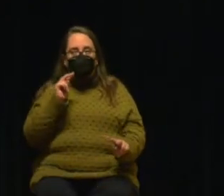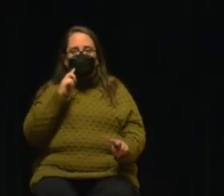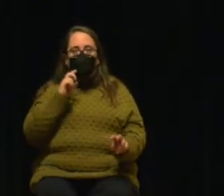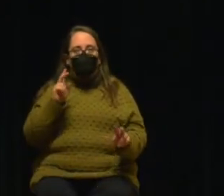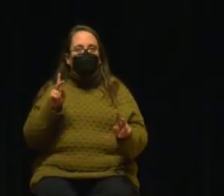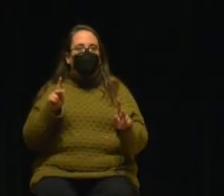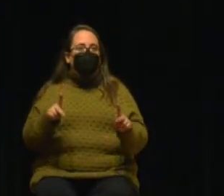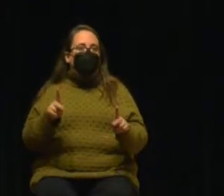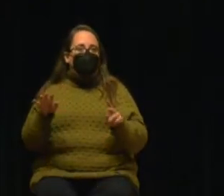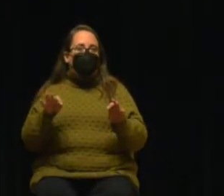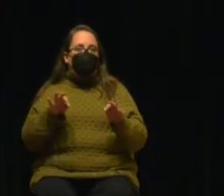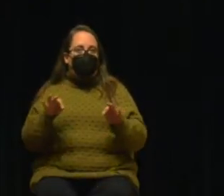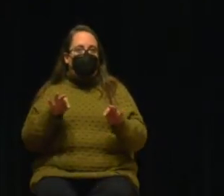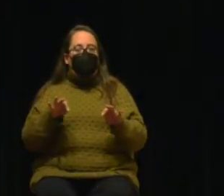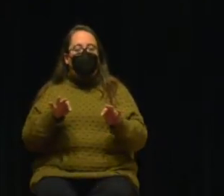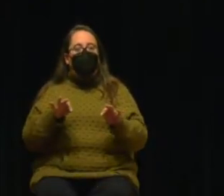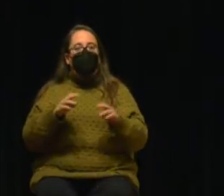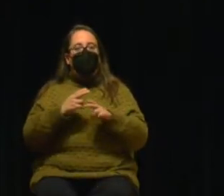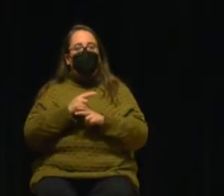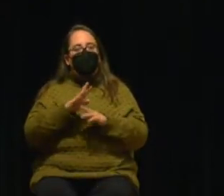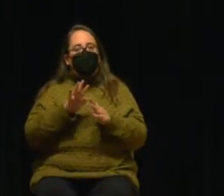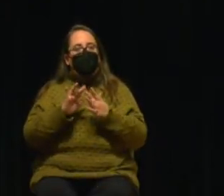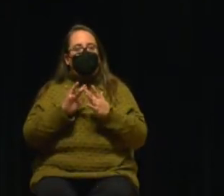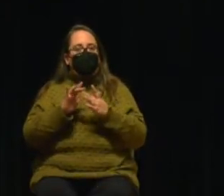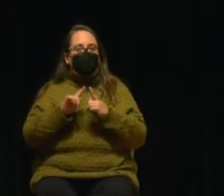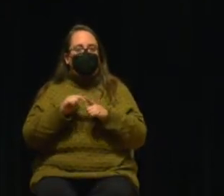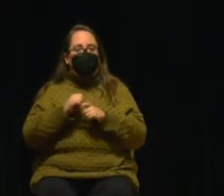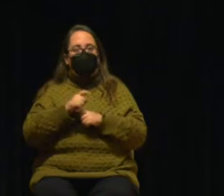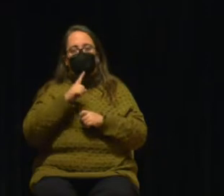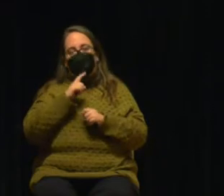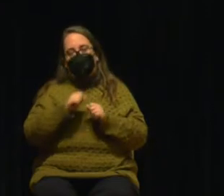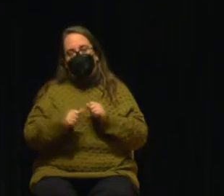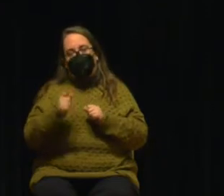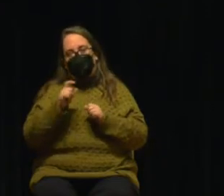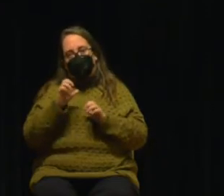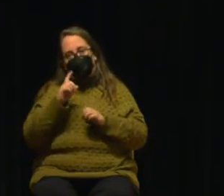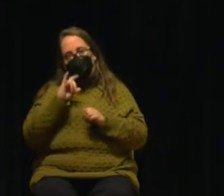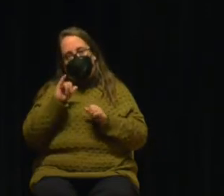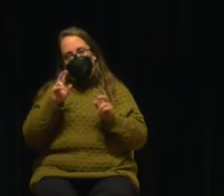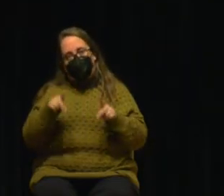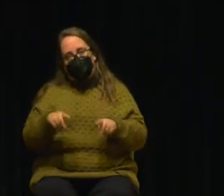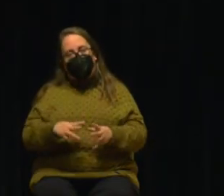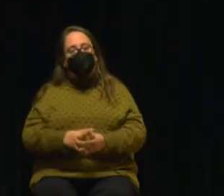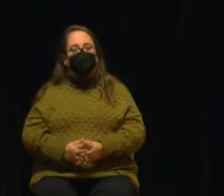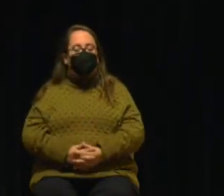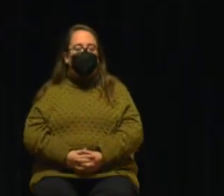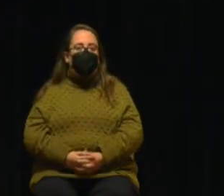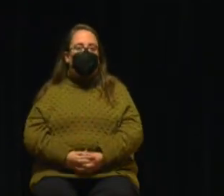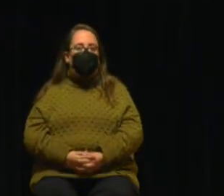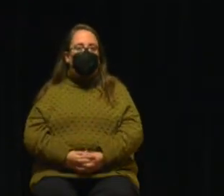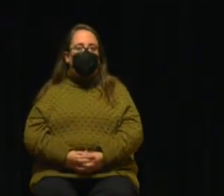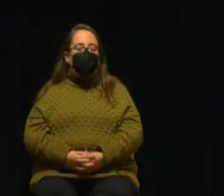person described and to use his connections to make sure that everyone was looking for that person.